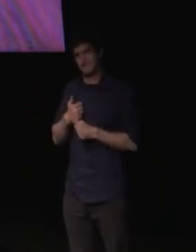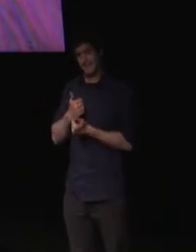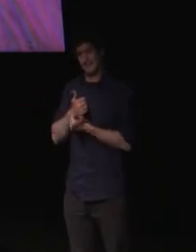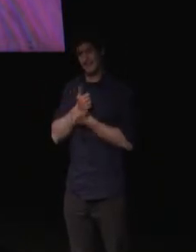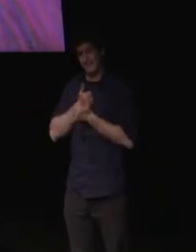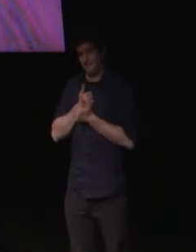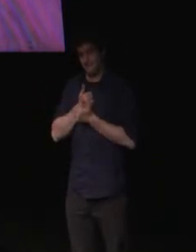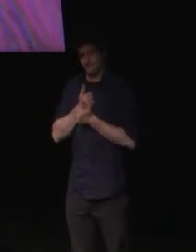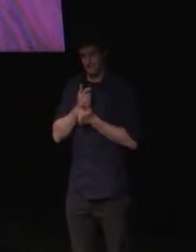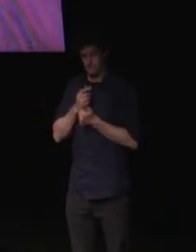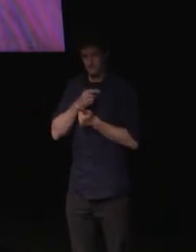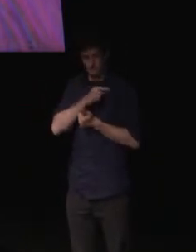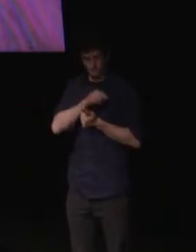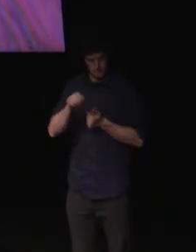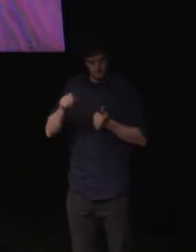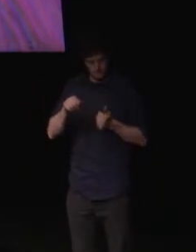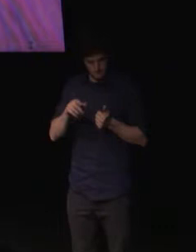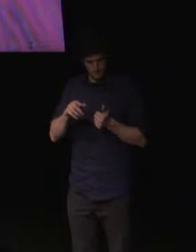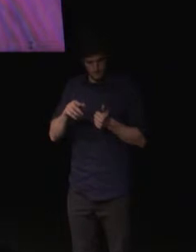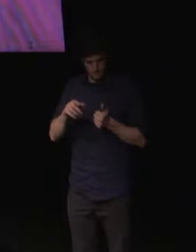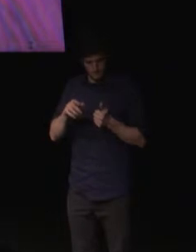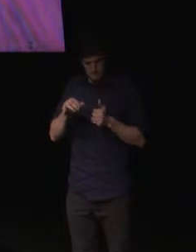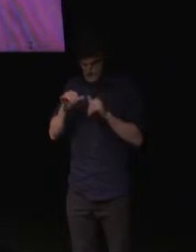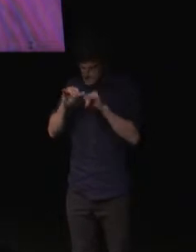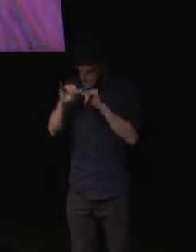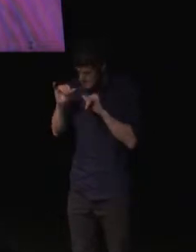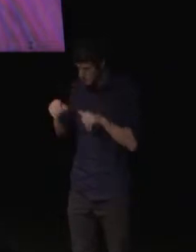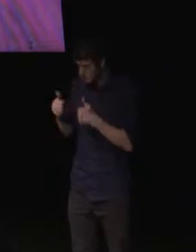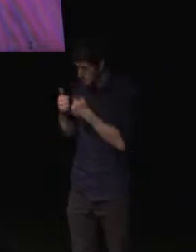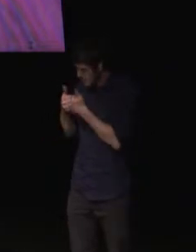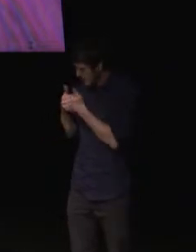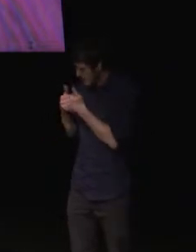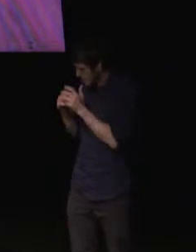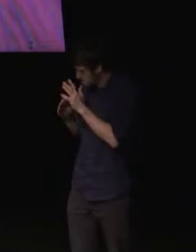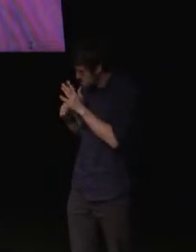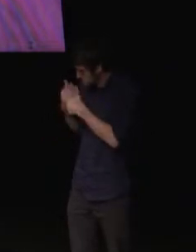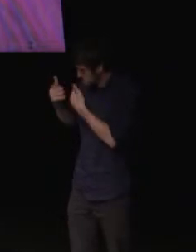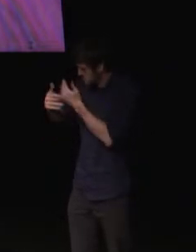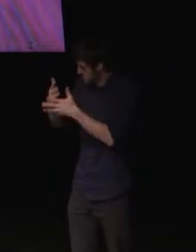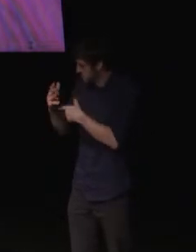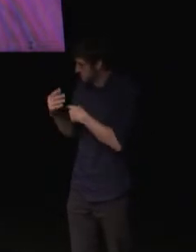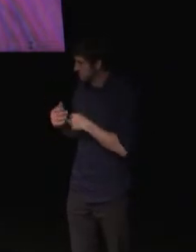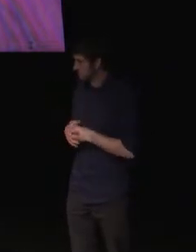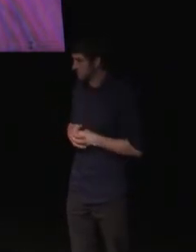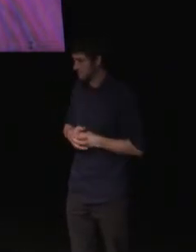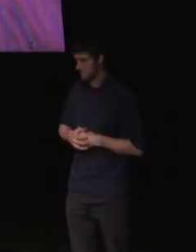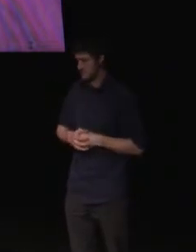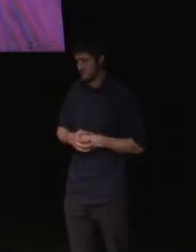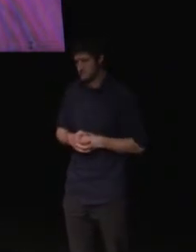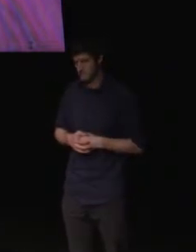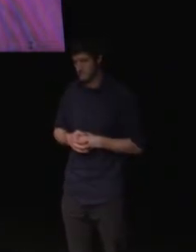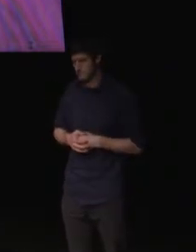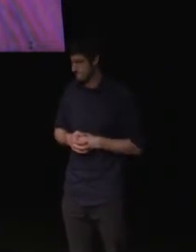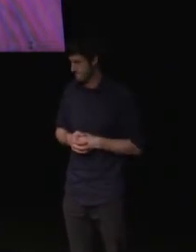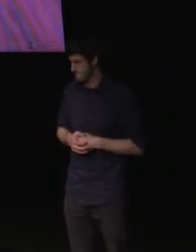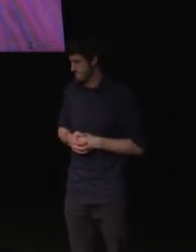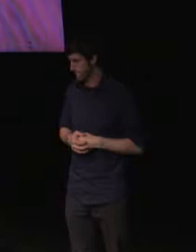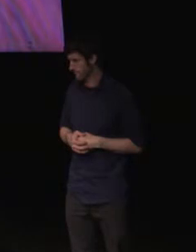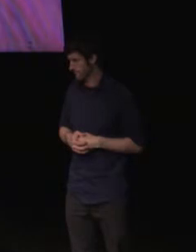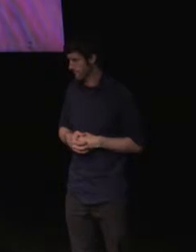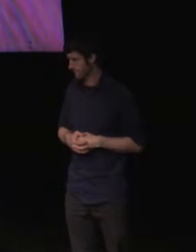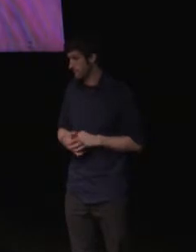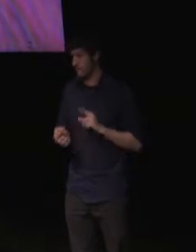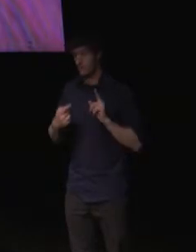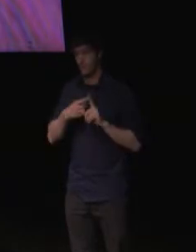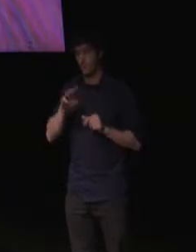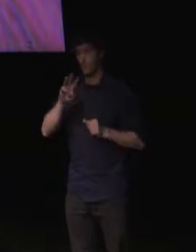systems across the kind of span of our lifetime are purposeful. So this is the Wii Fit